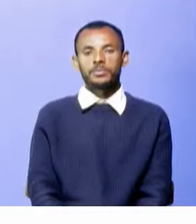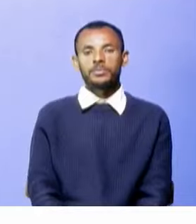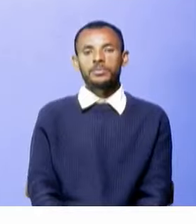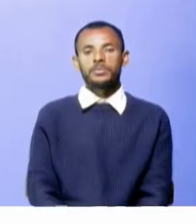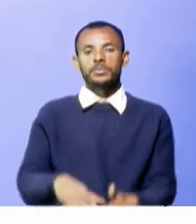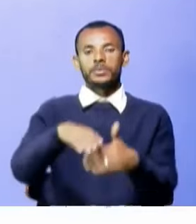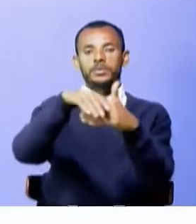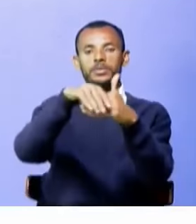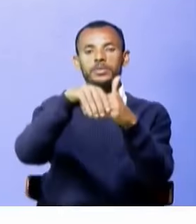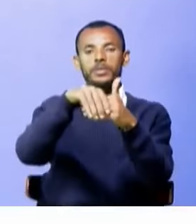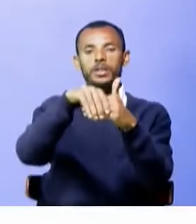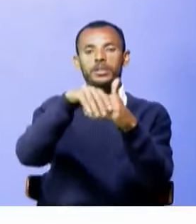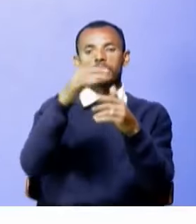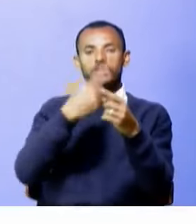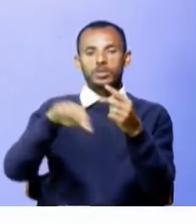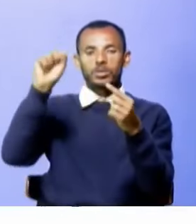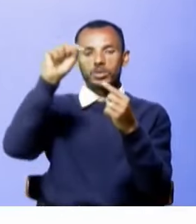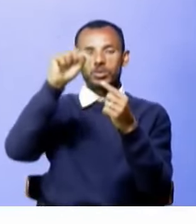Introduction to